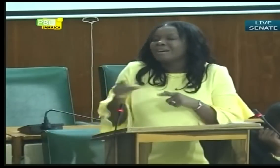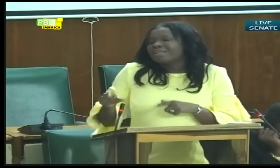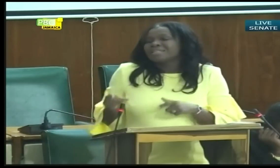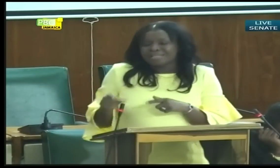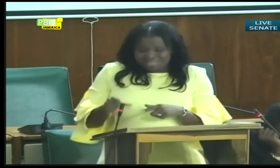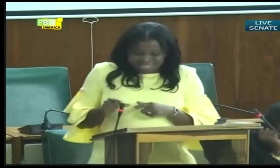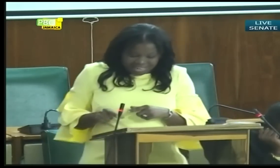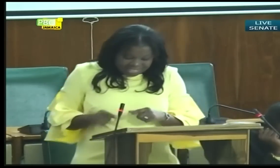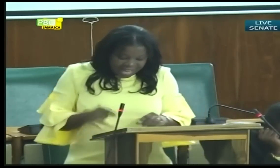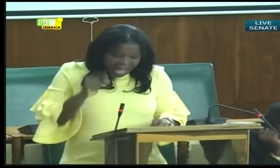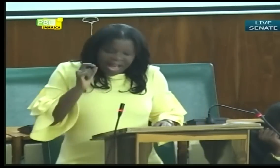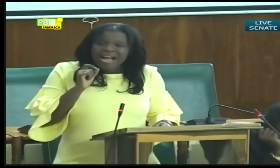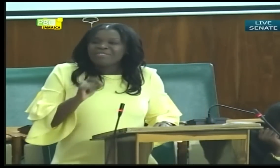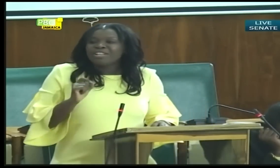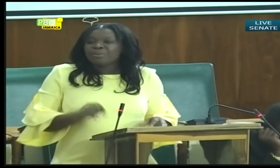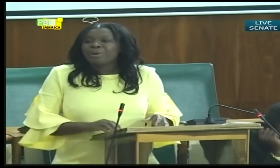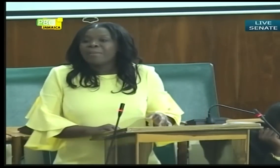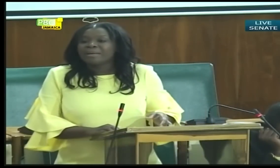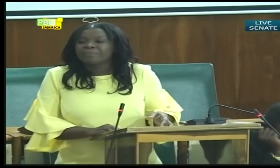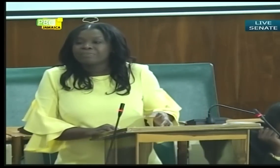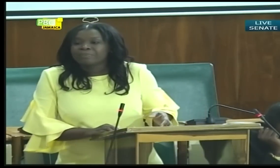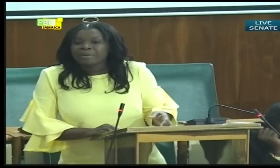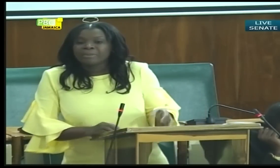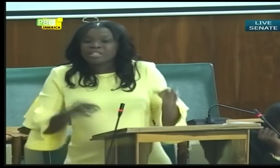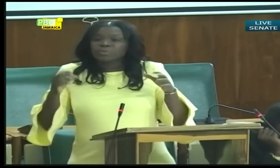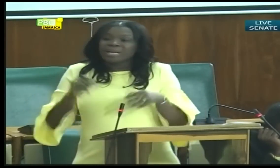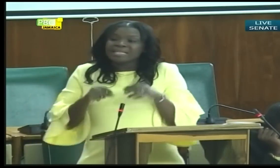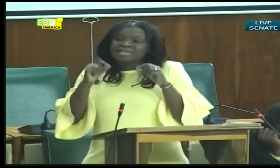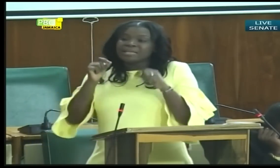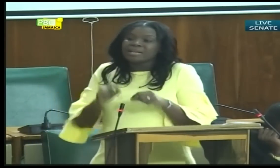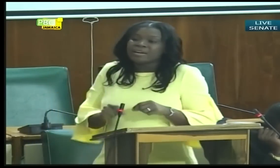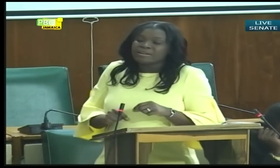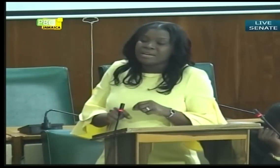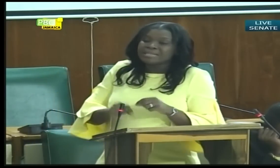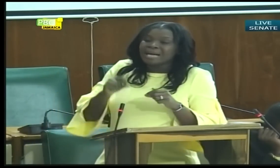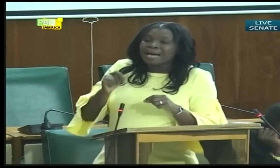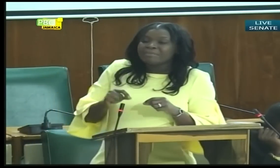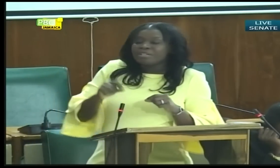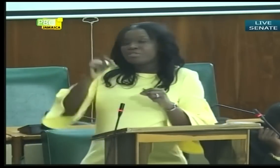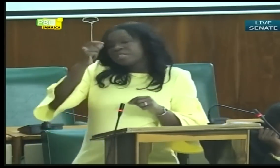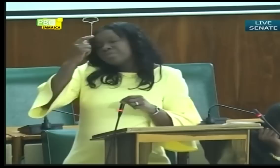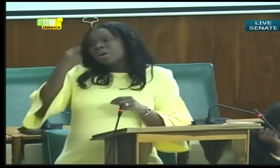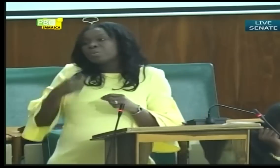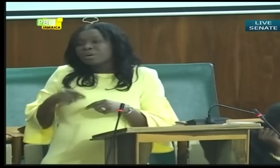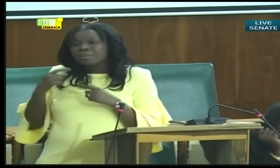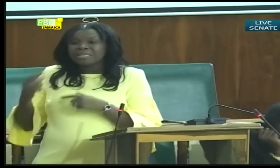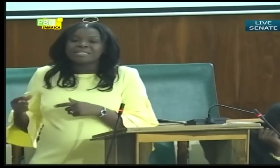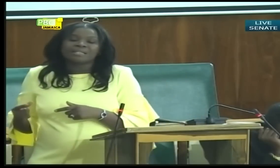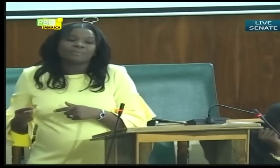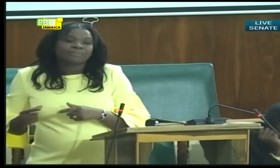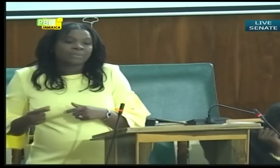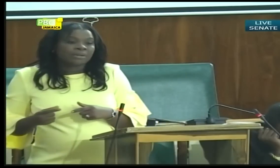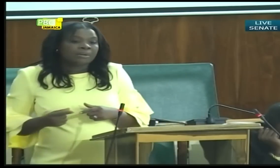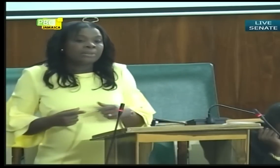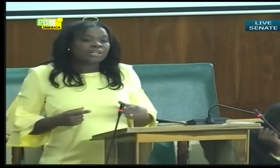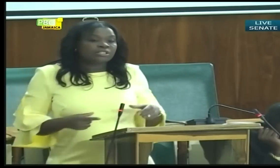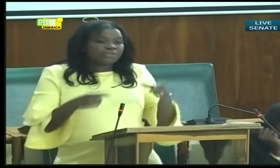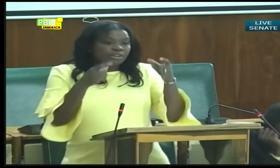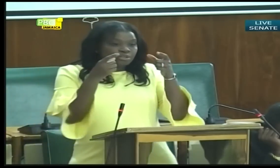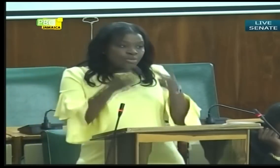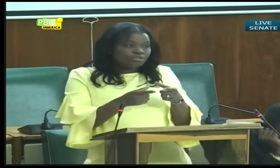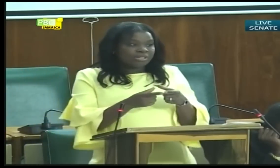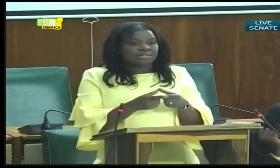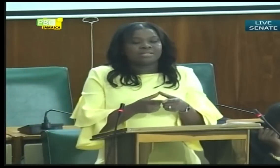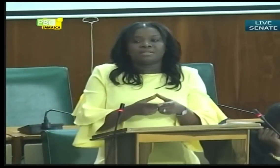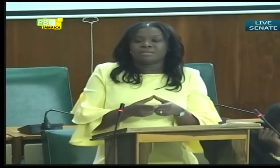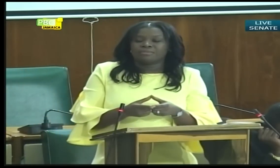agree on its exercise. I have a little problem because what I see here is administrative unworkability. Because if there are